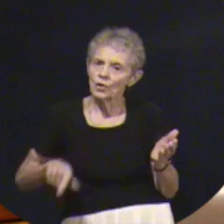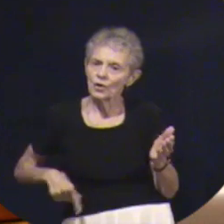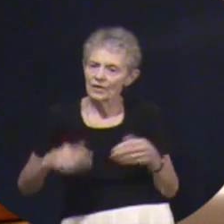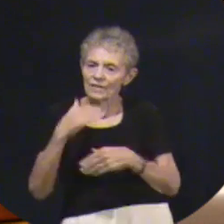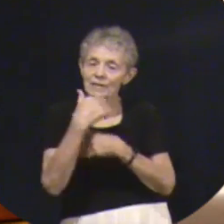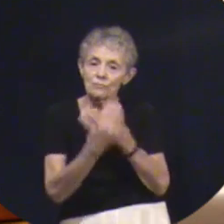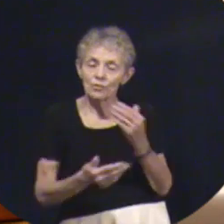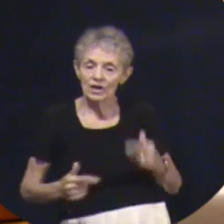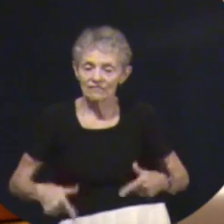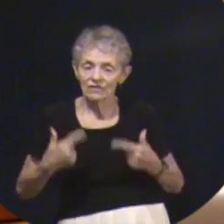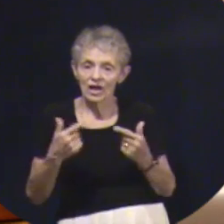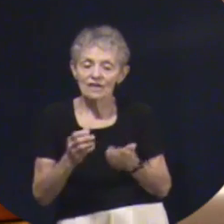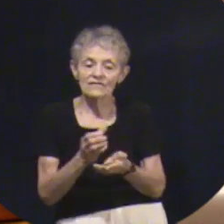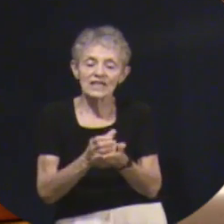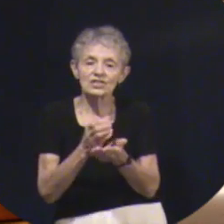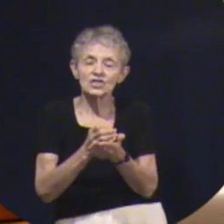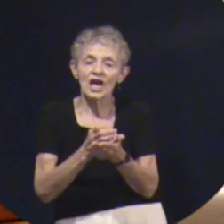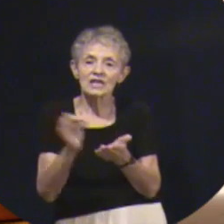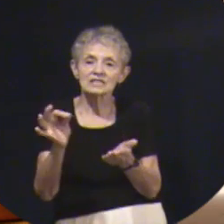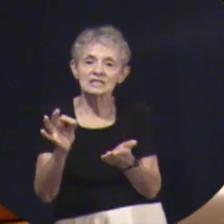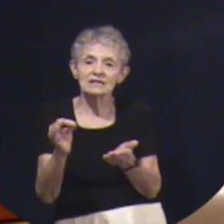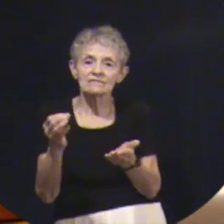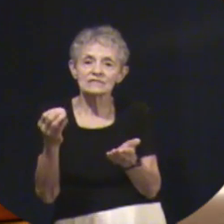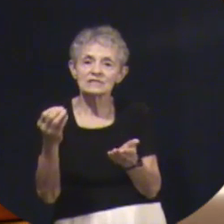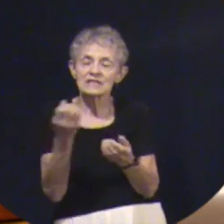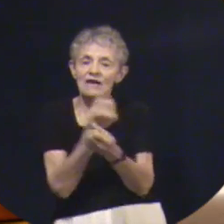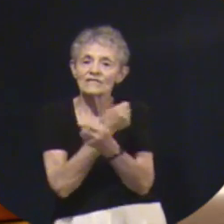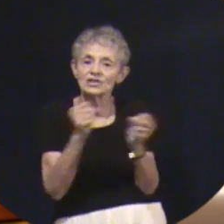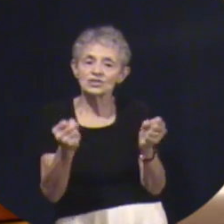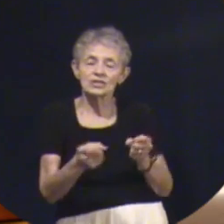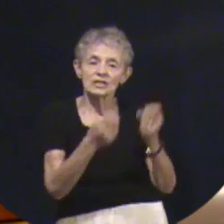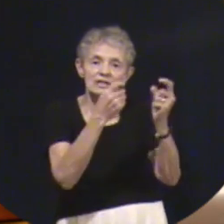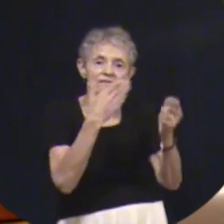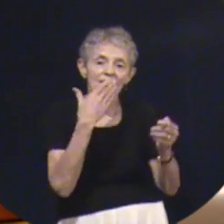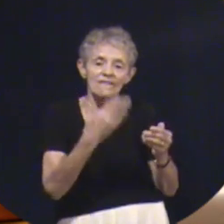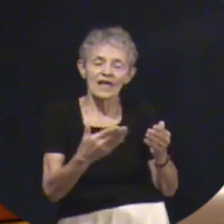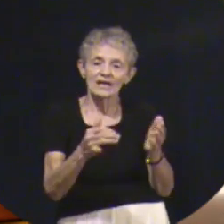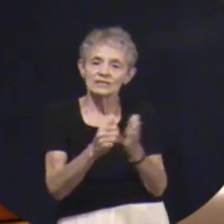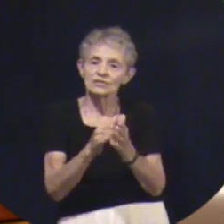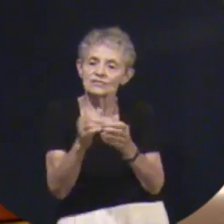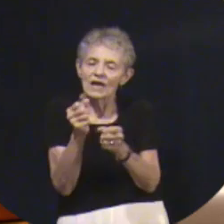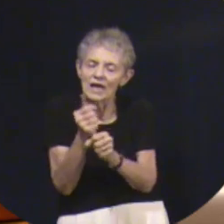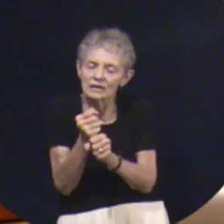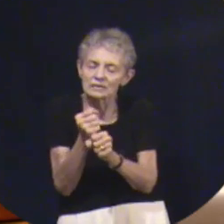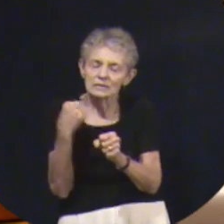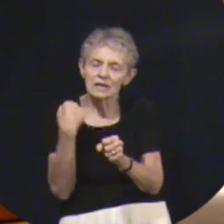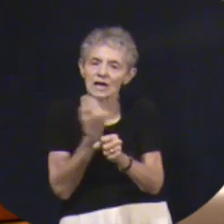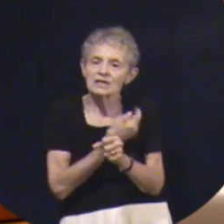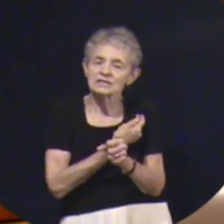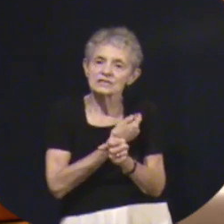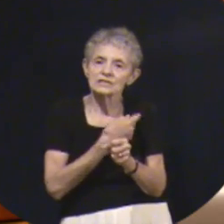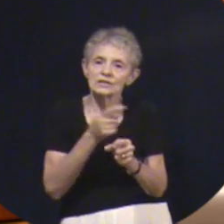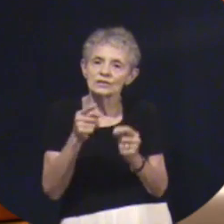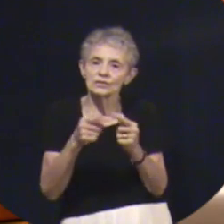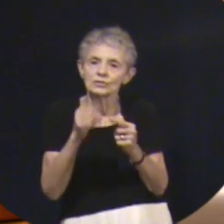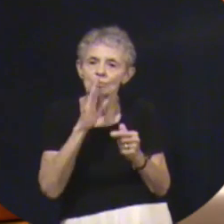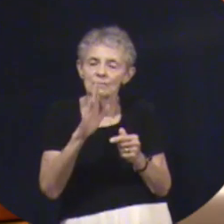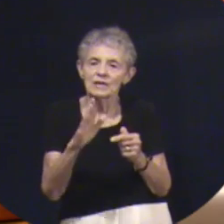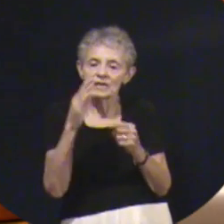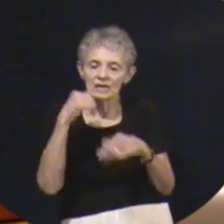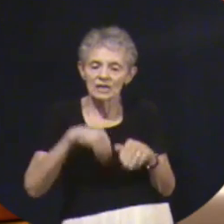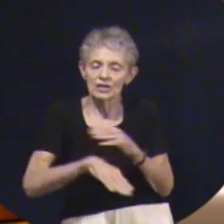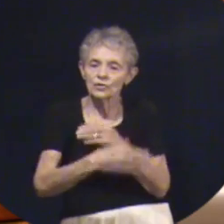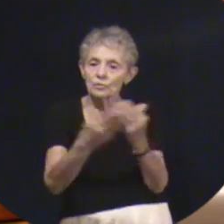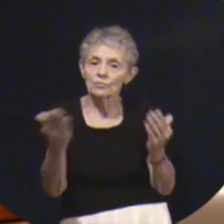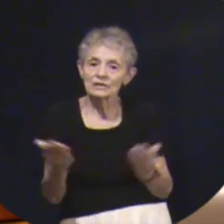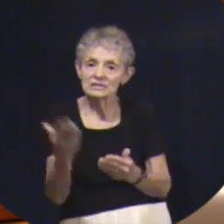bread of life and the chalice of salvation, giving thanks that you've held us worthy to be in your presence and minister to